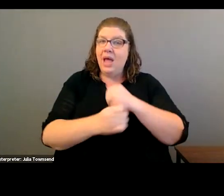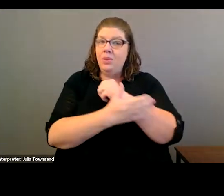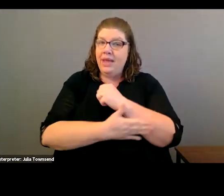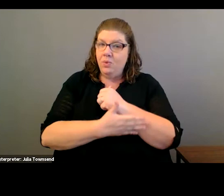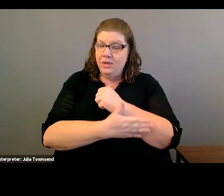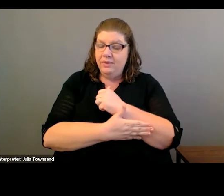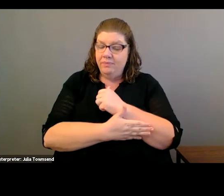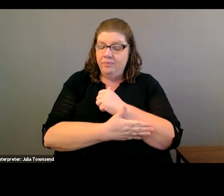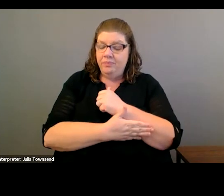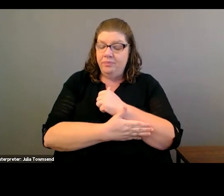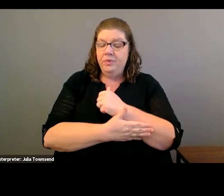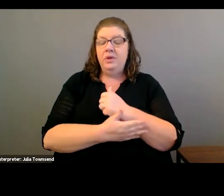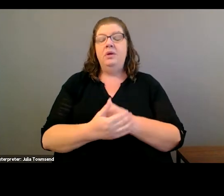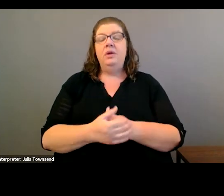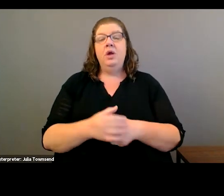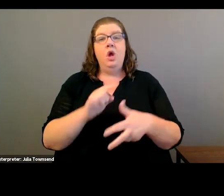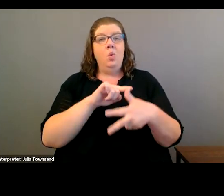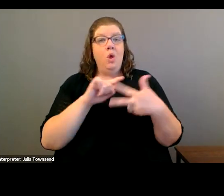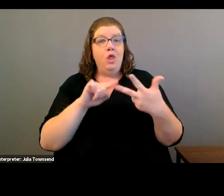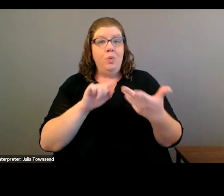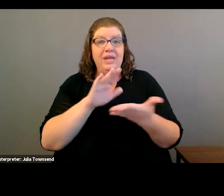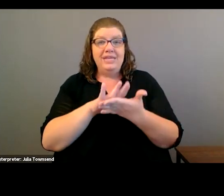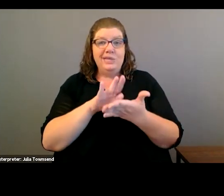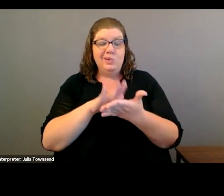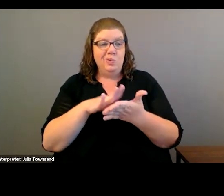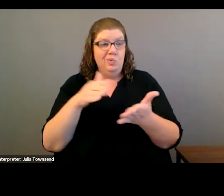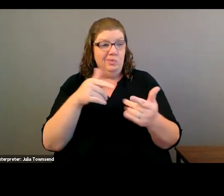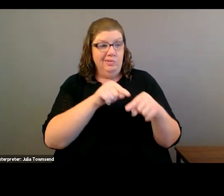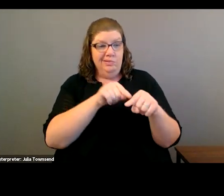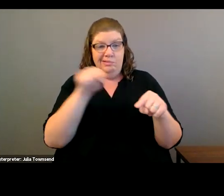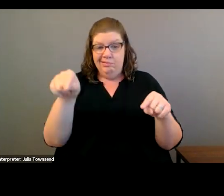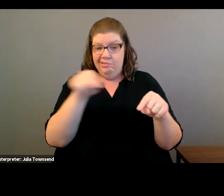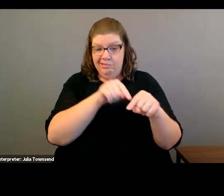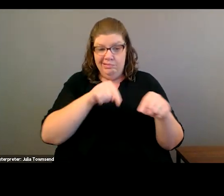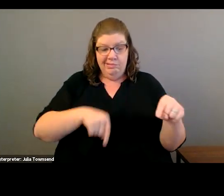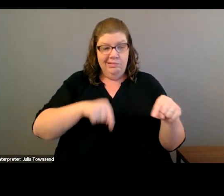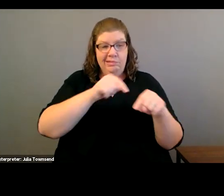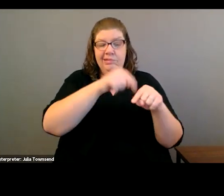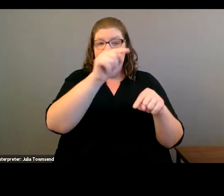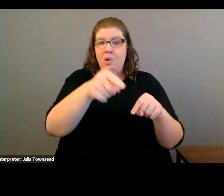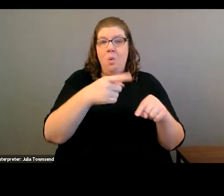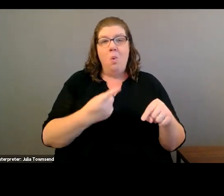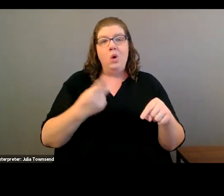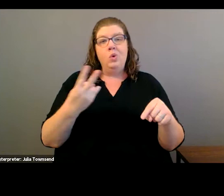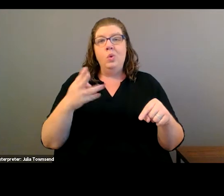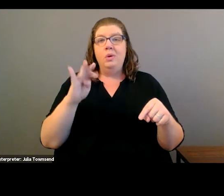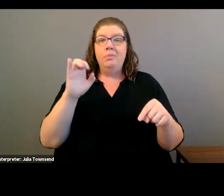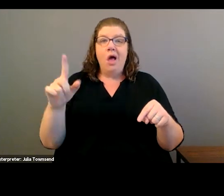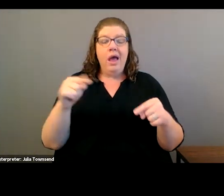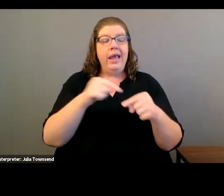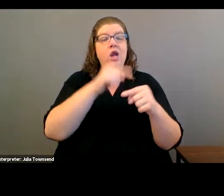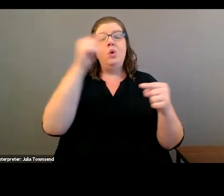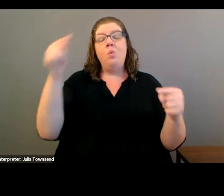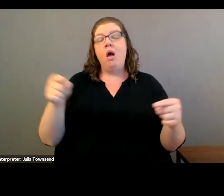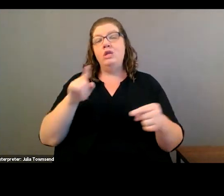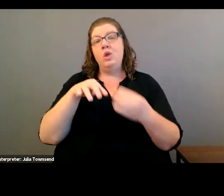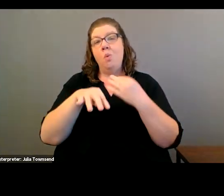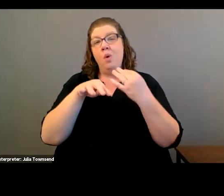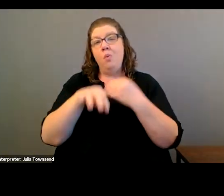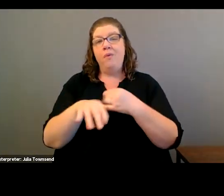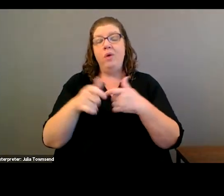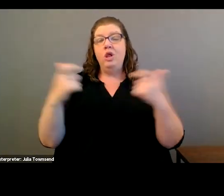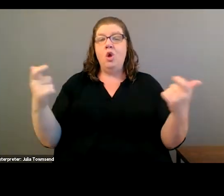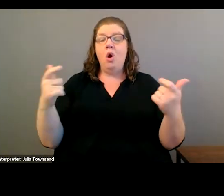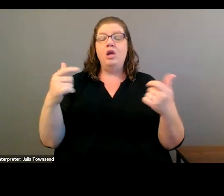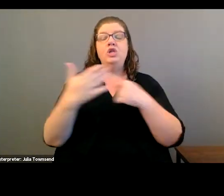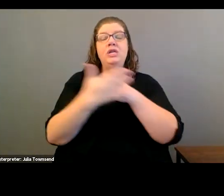With 3 schools within 1 or 2 blocks and across the 101 from a large county job center, this